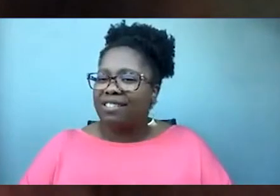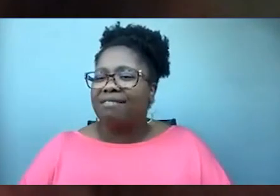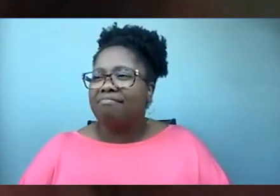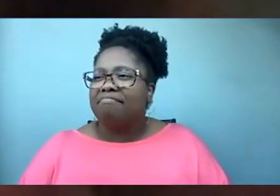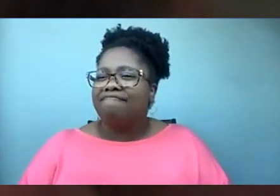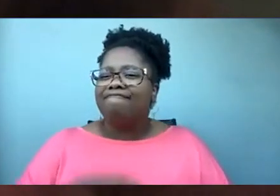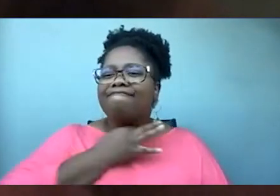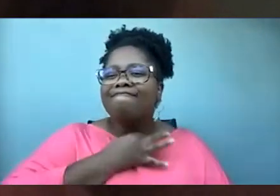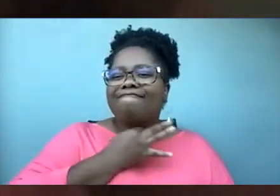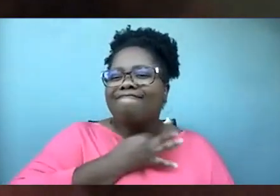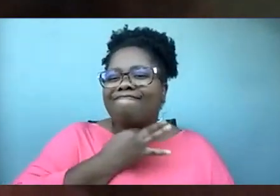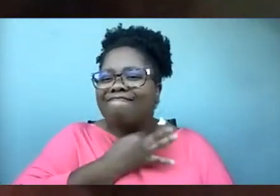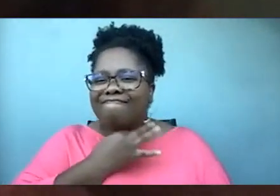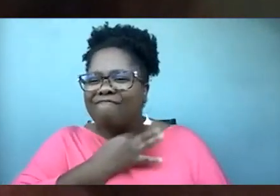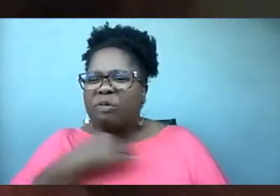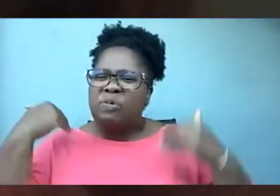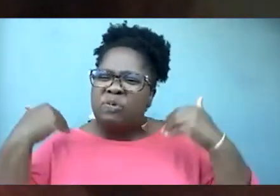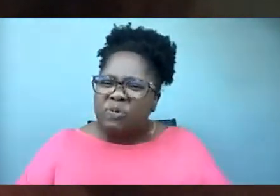that?